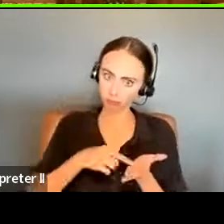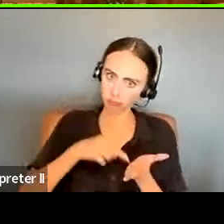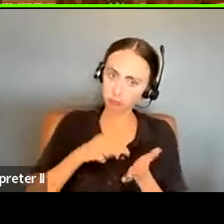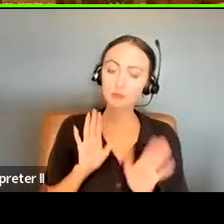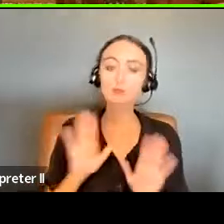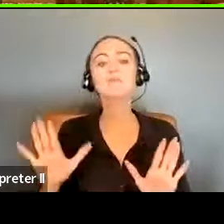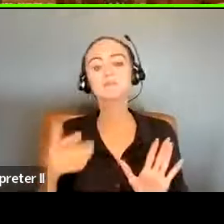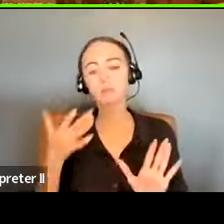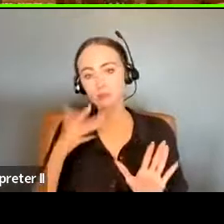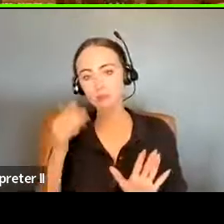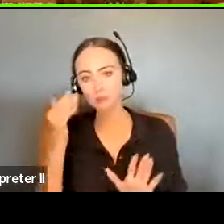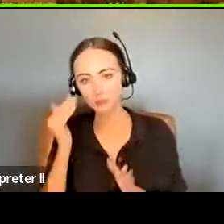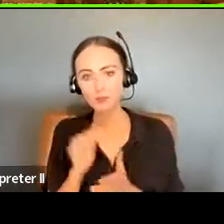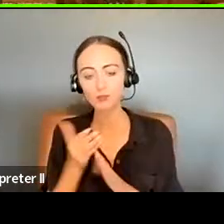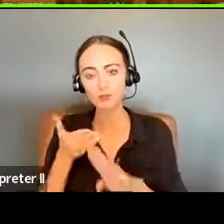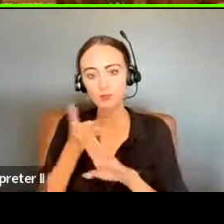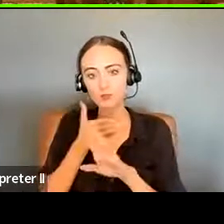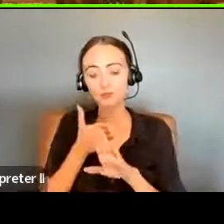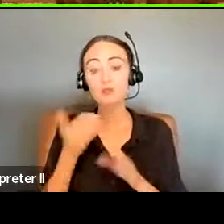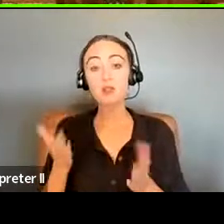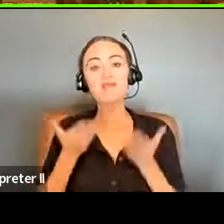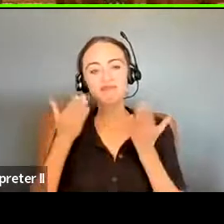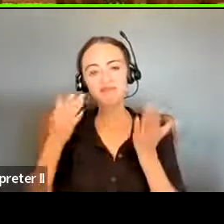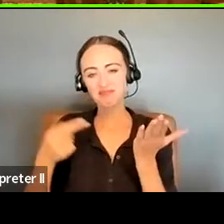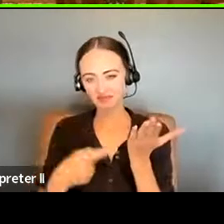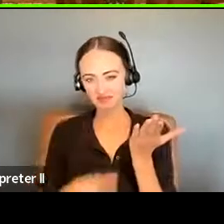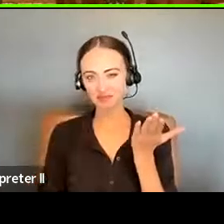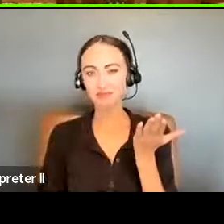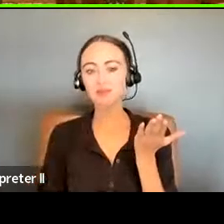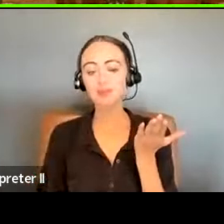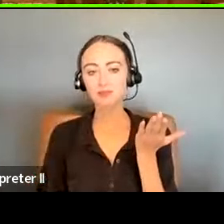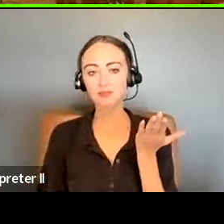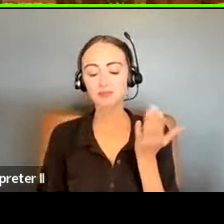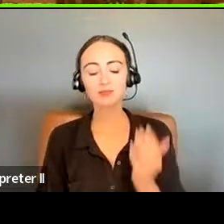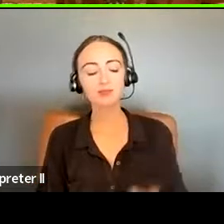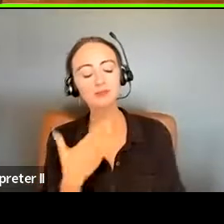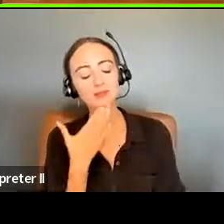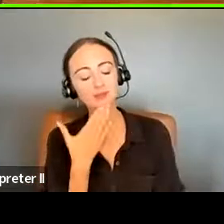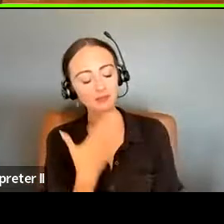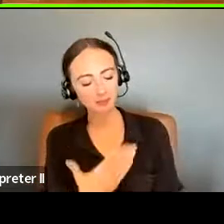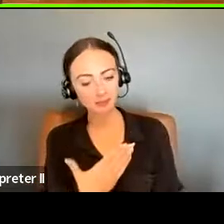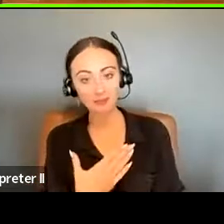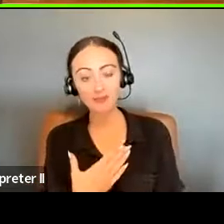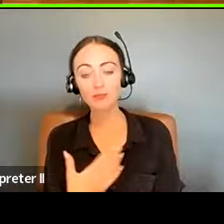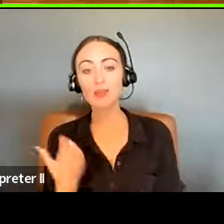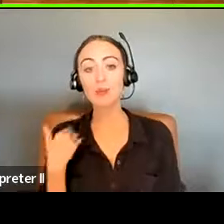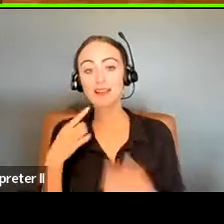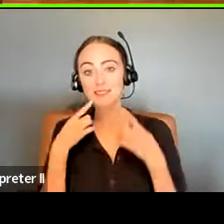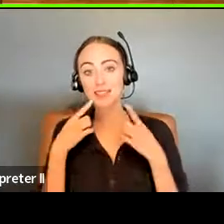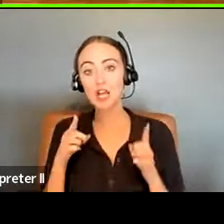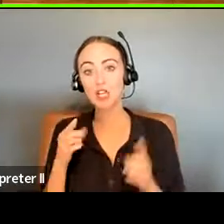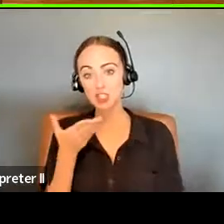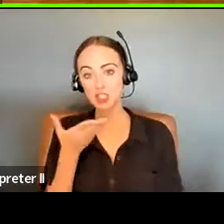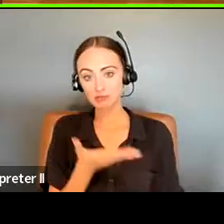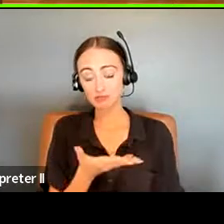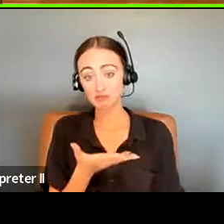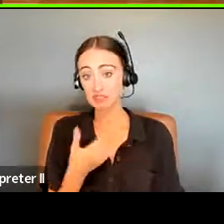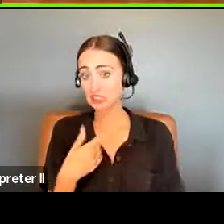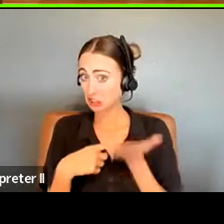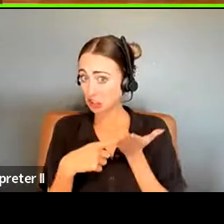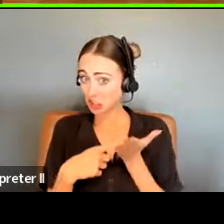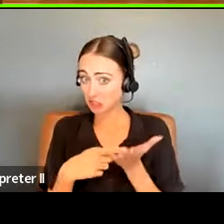So with that, I move the deck. Thank you, Councilmember. We have the declaration before us. Is there discussion?